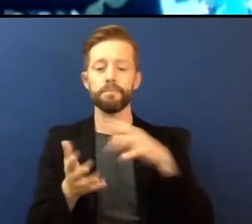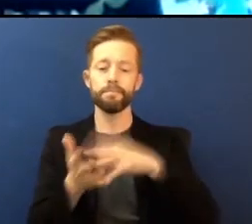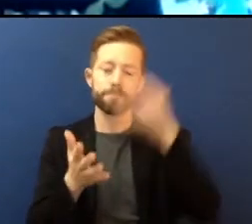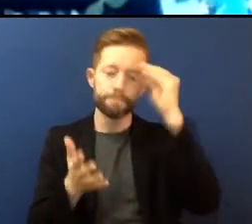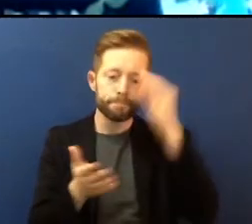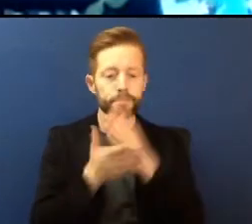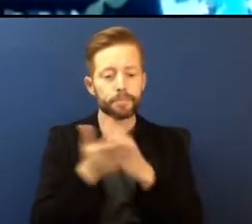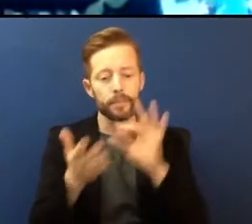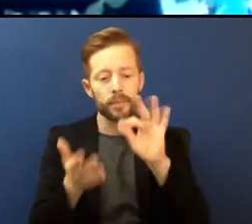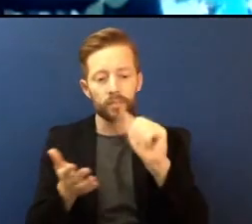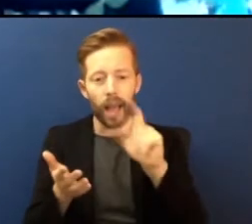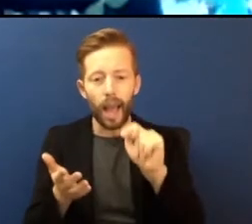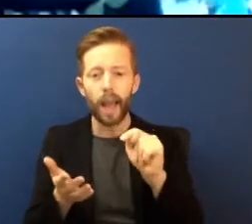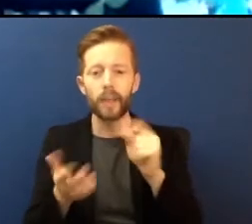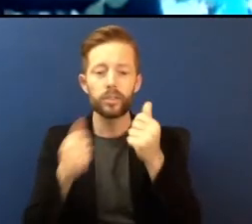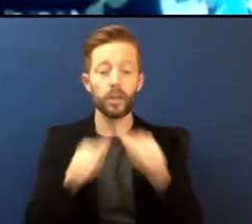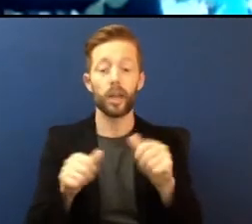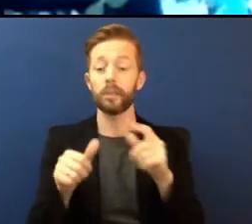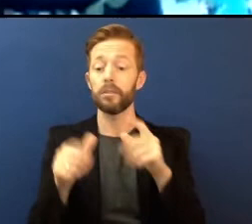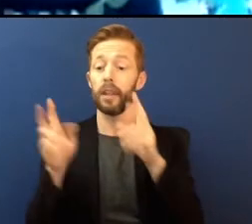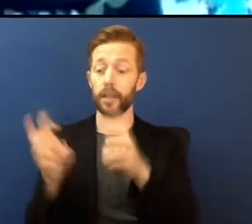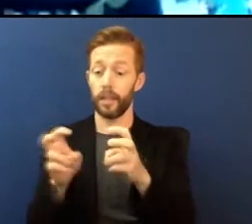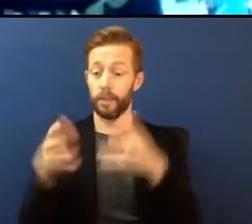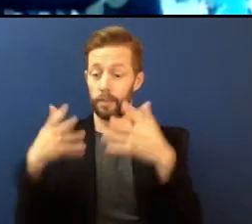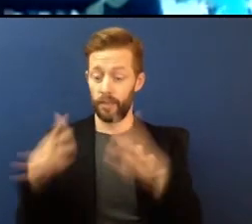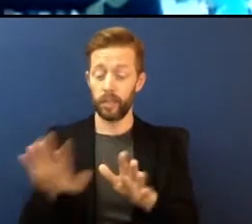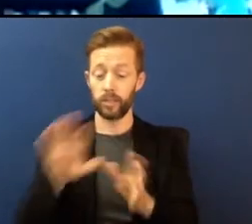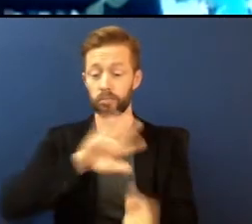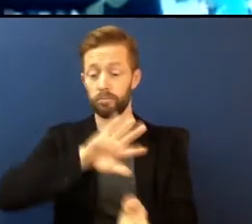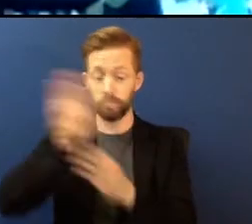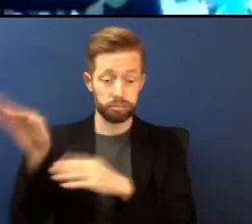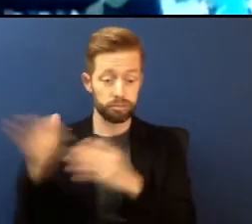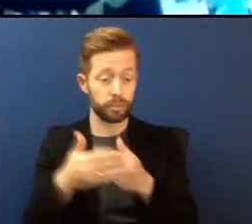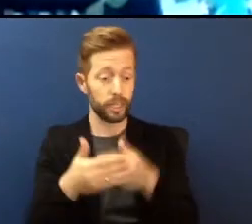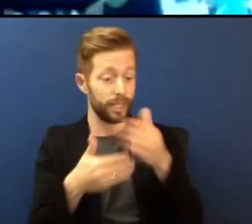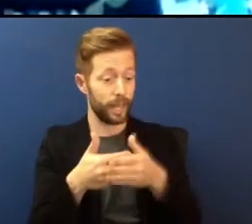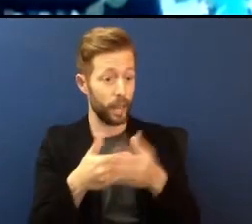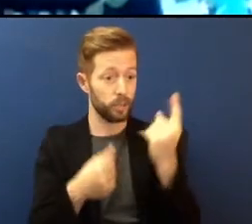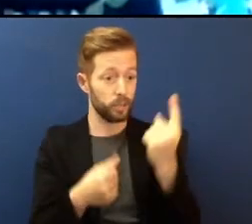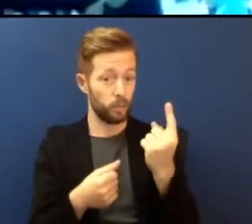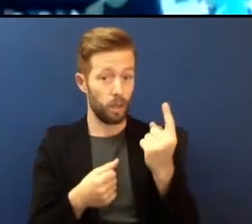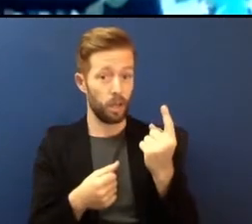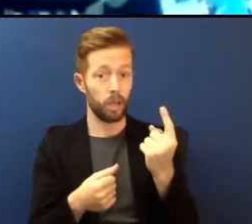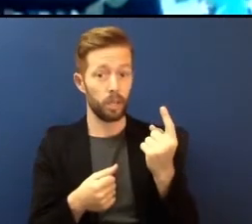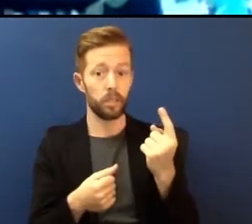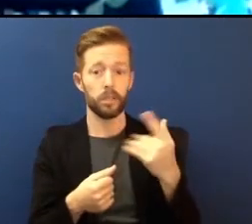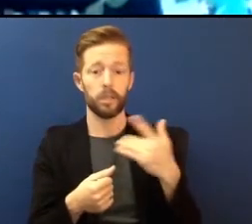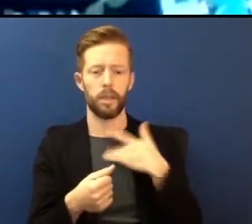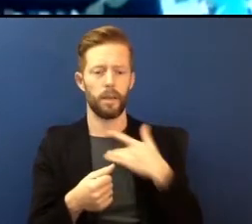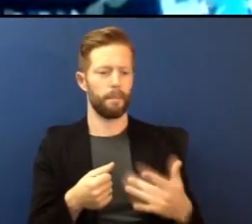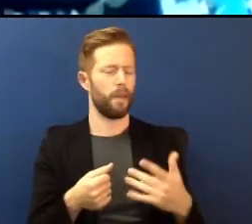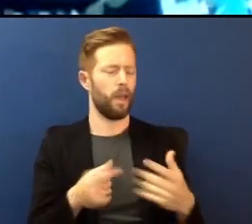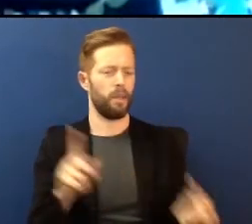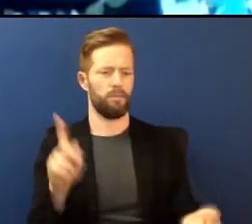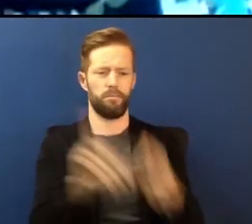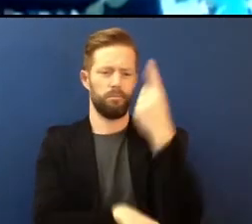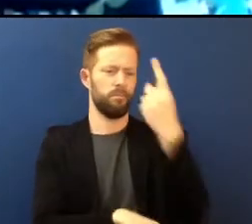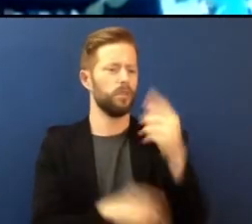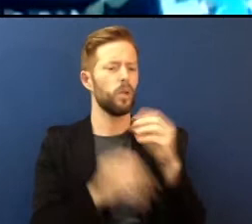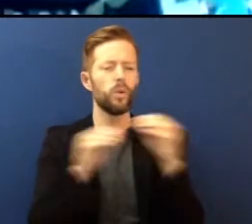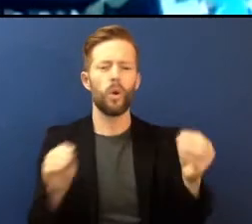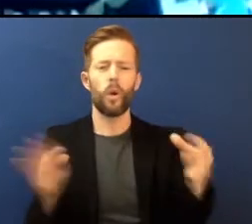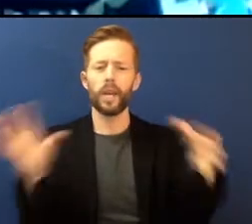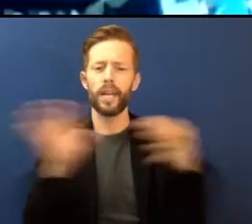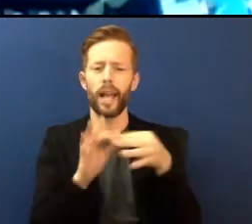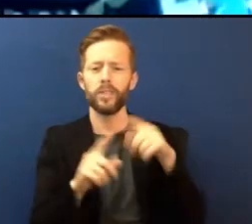of learning some facts or trying out some things. And then when that theme is over, you go to the next theme, and the next theme is usually not